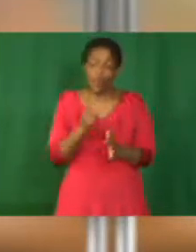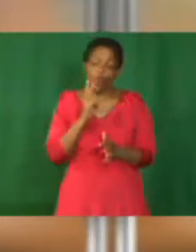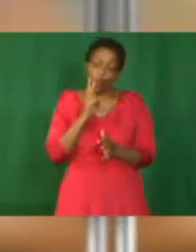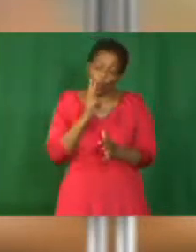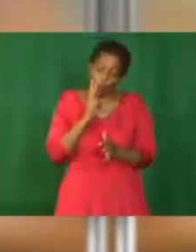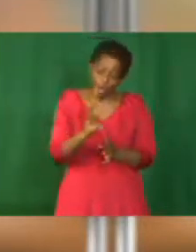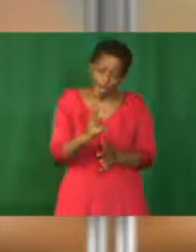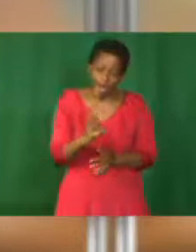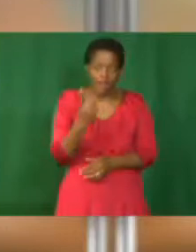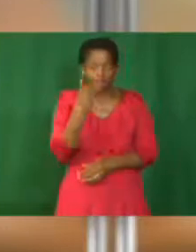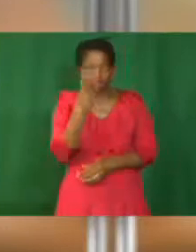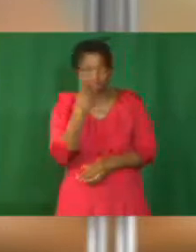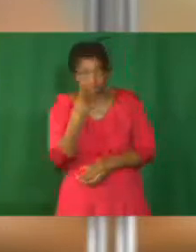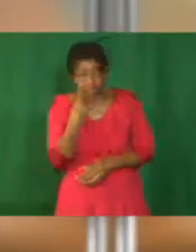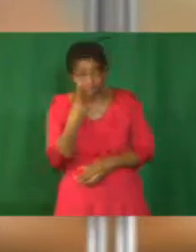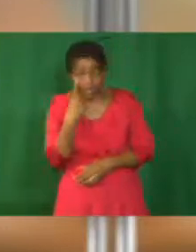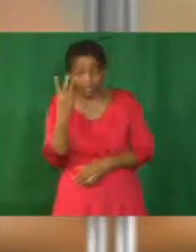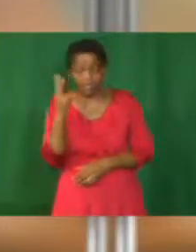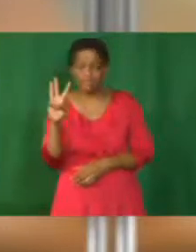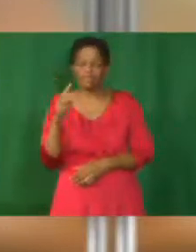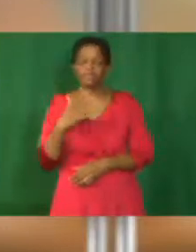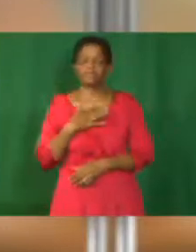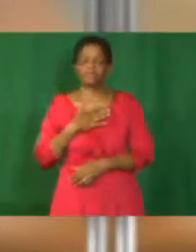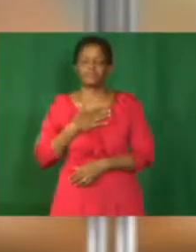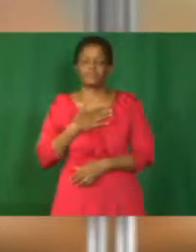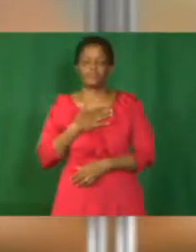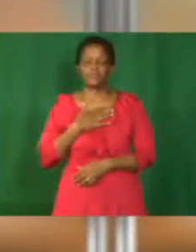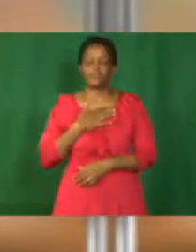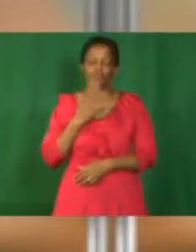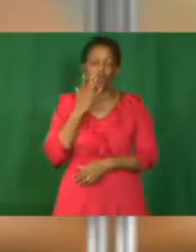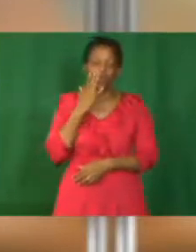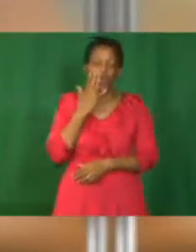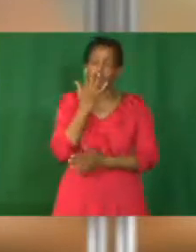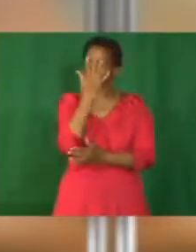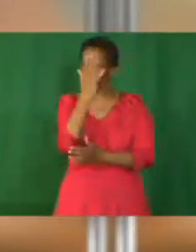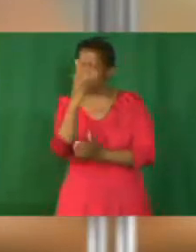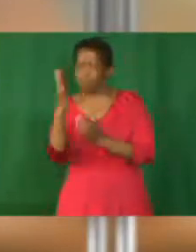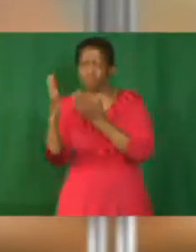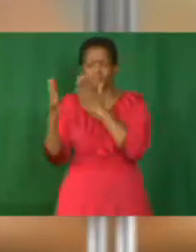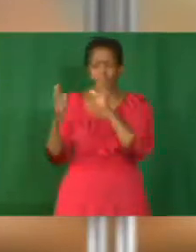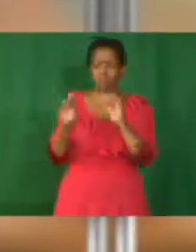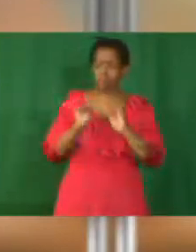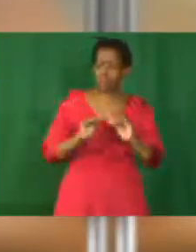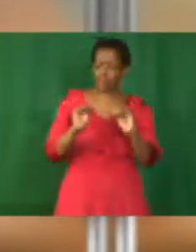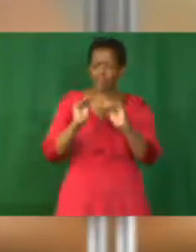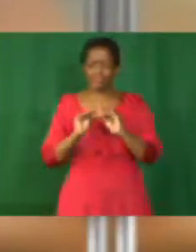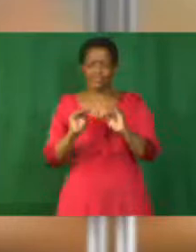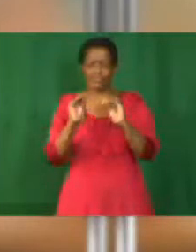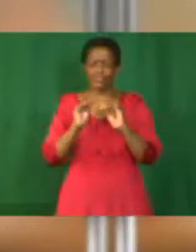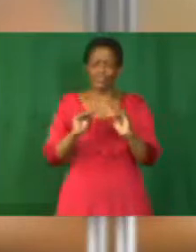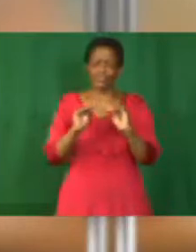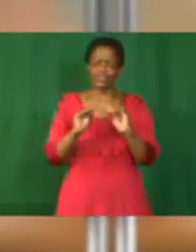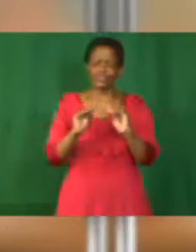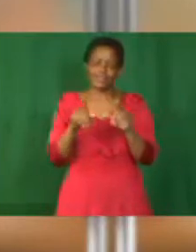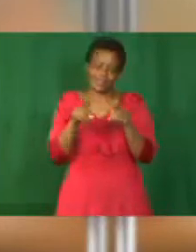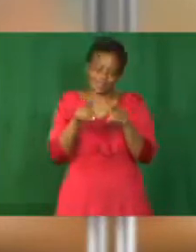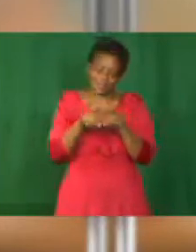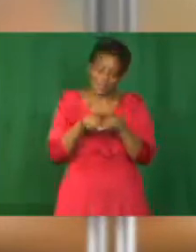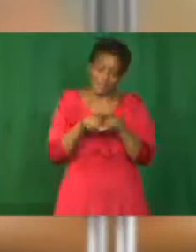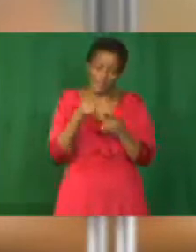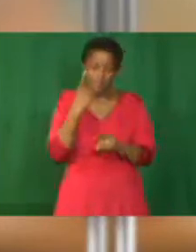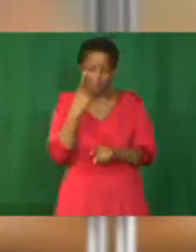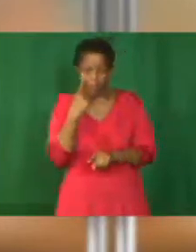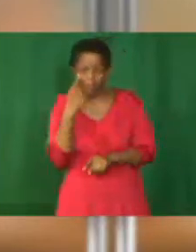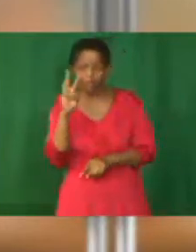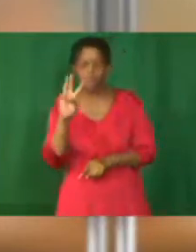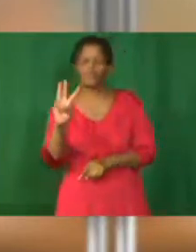my witnesses. So now, as they were preaching, they were doing what? They were his witnesses. They were